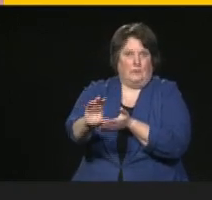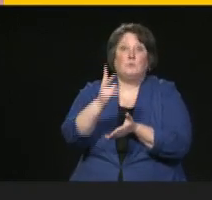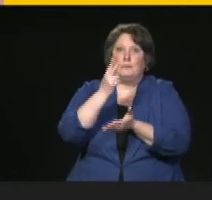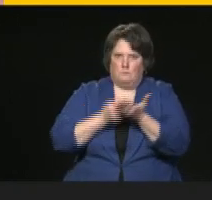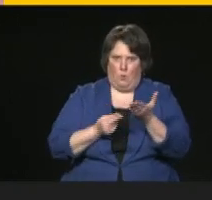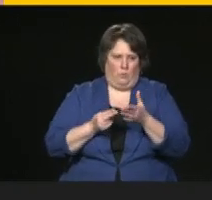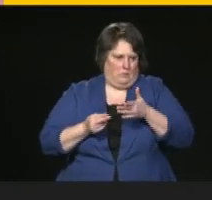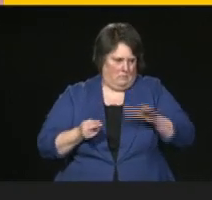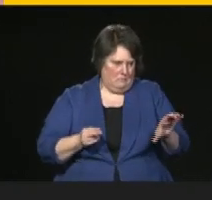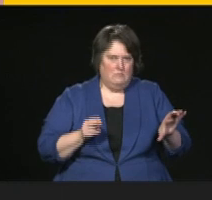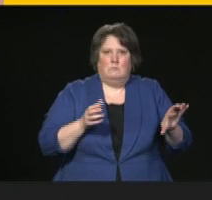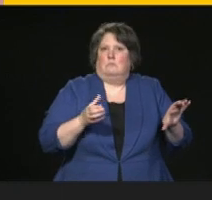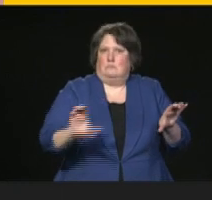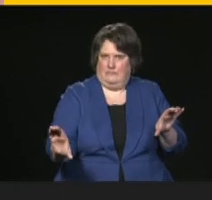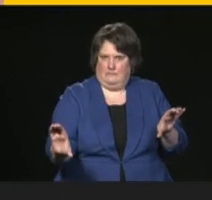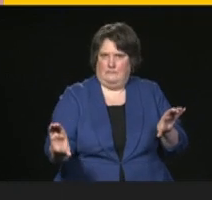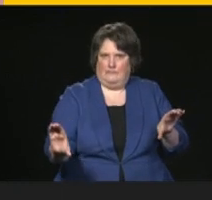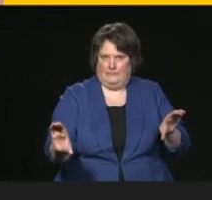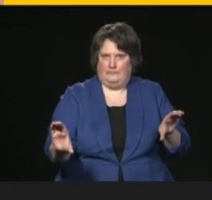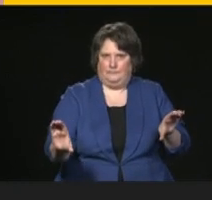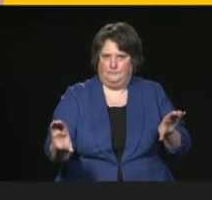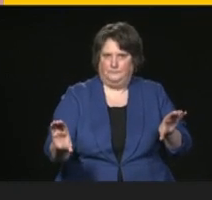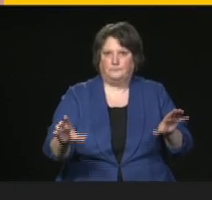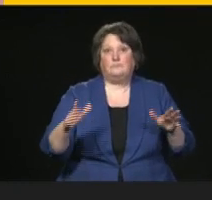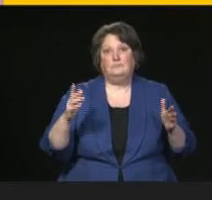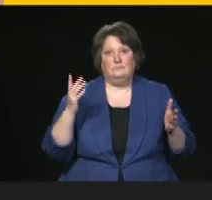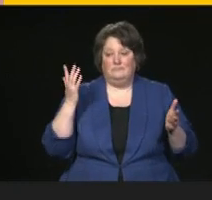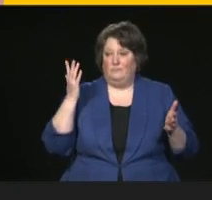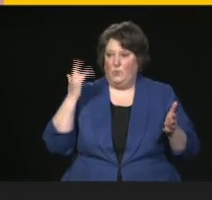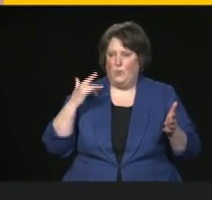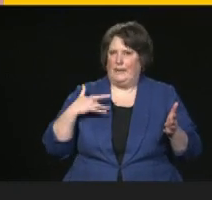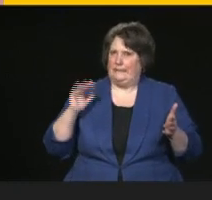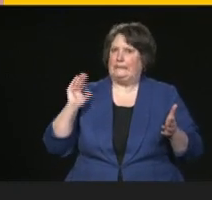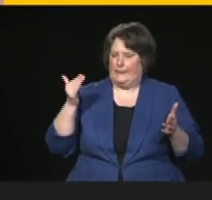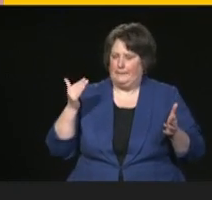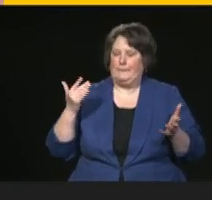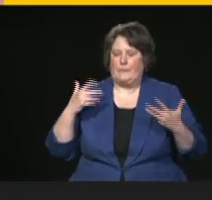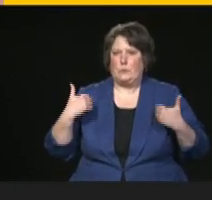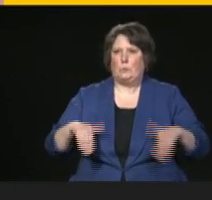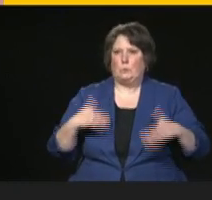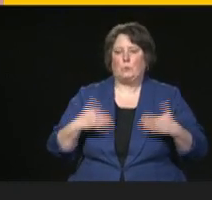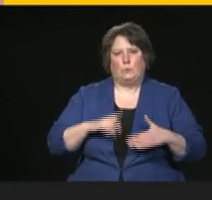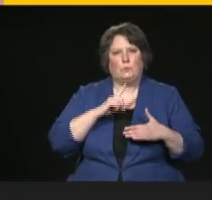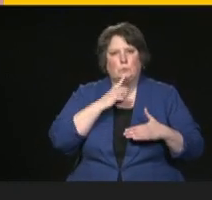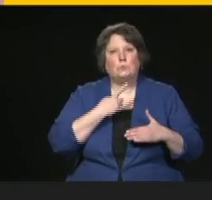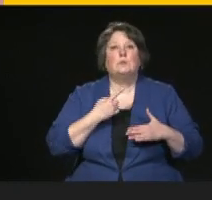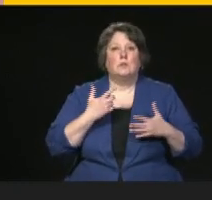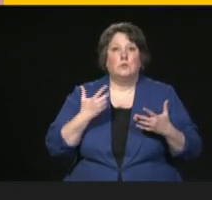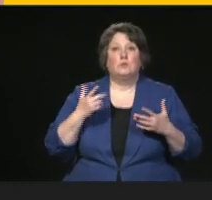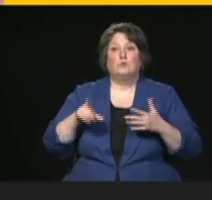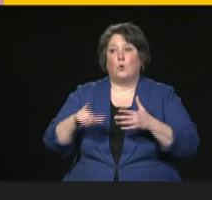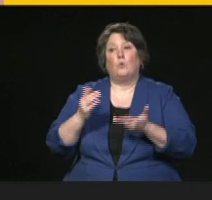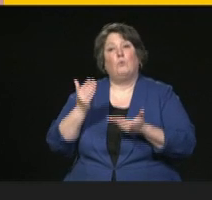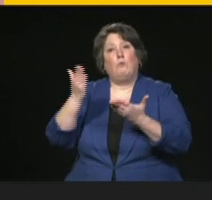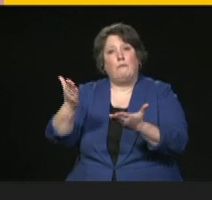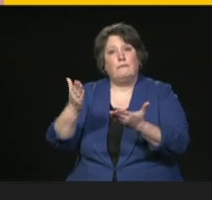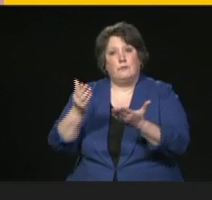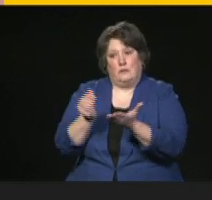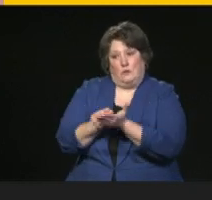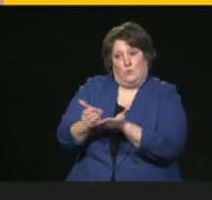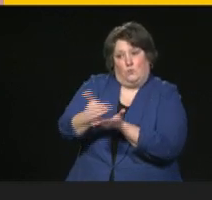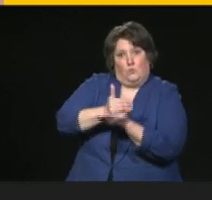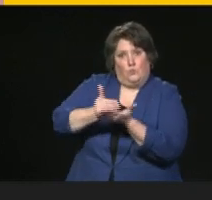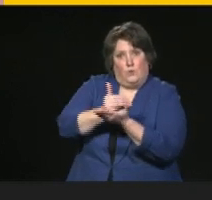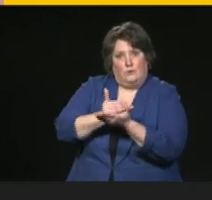given the situation that is evolving. We're offering a 75% wage subsidy, and this will allow employers